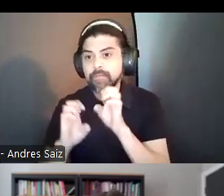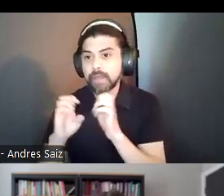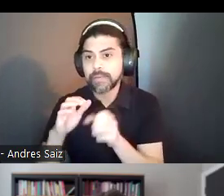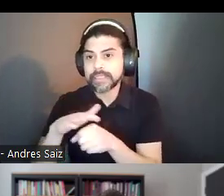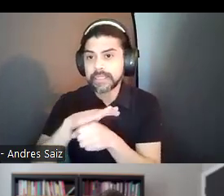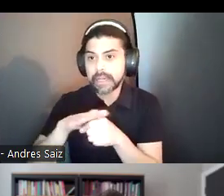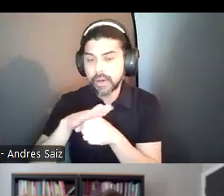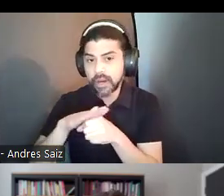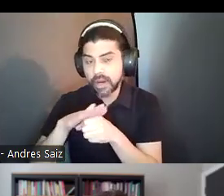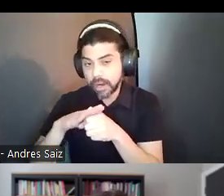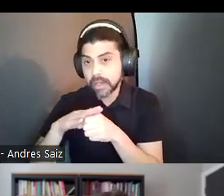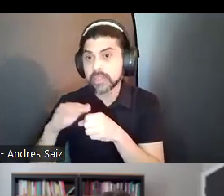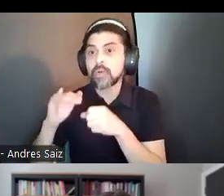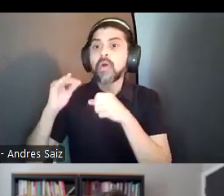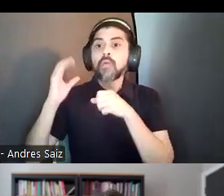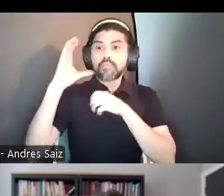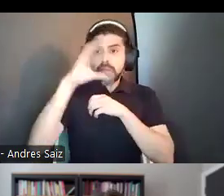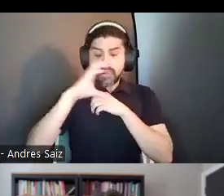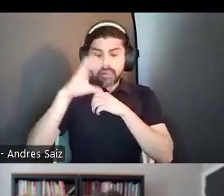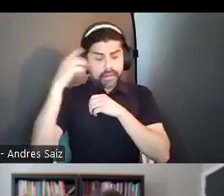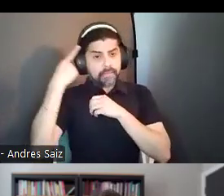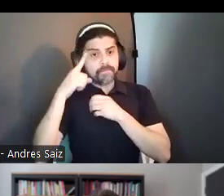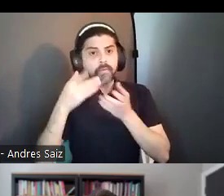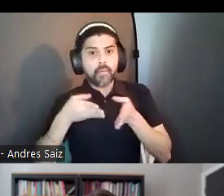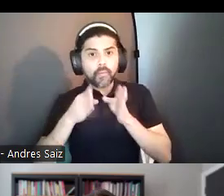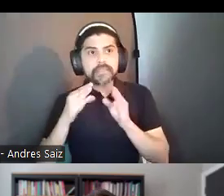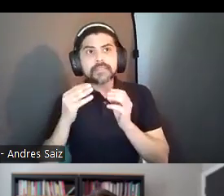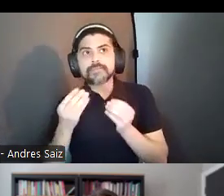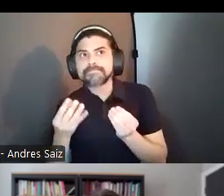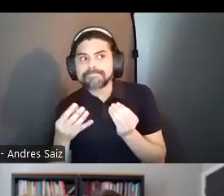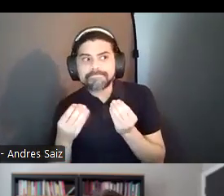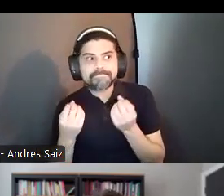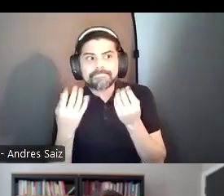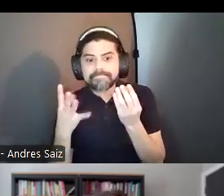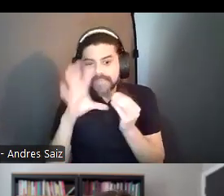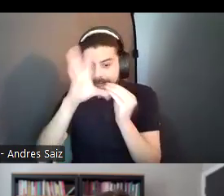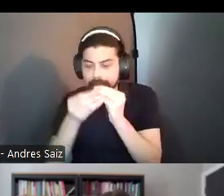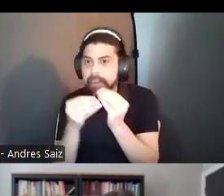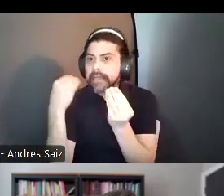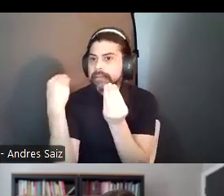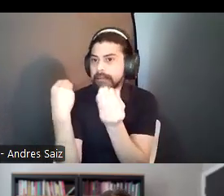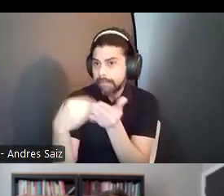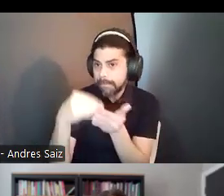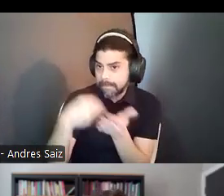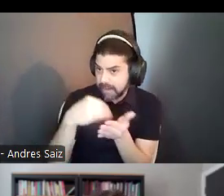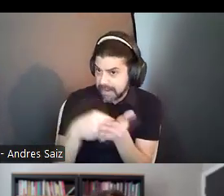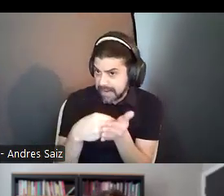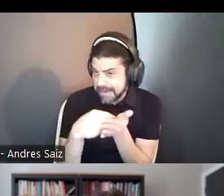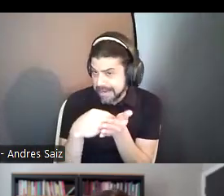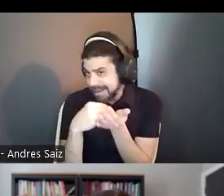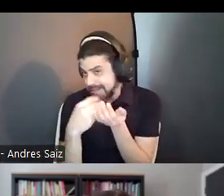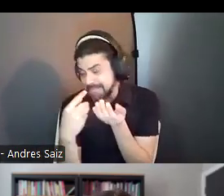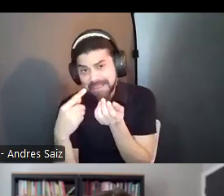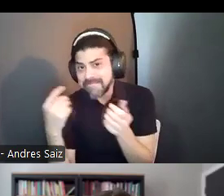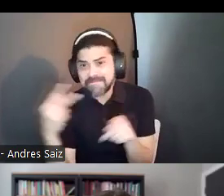looking for opportunities to quantify progress in these areas where possible, whether it's dollars invested by the state or just different measures